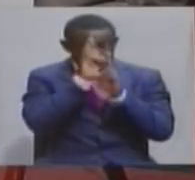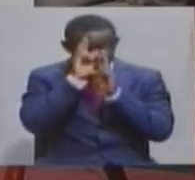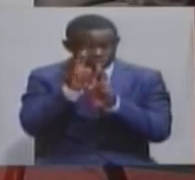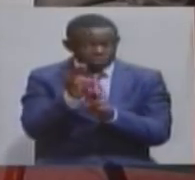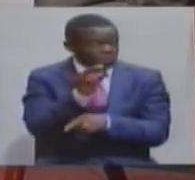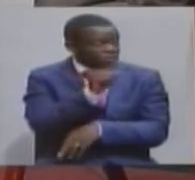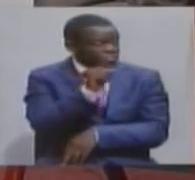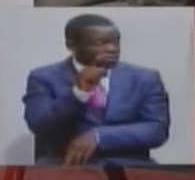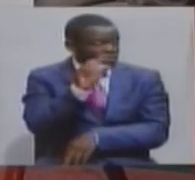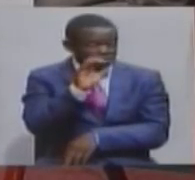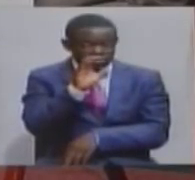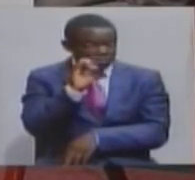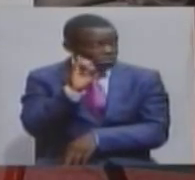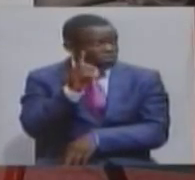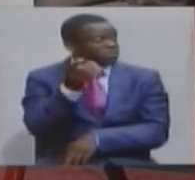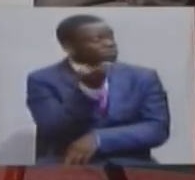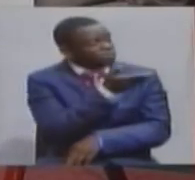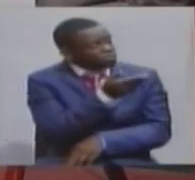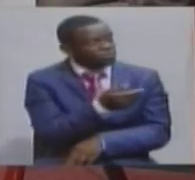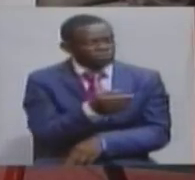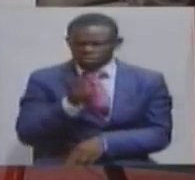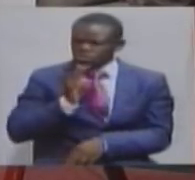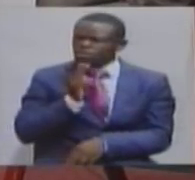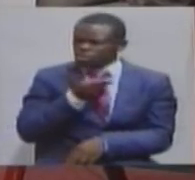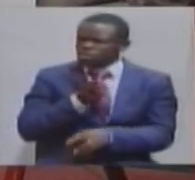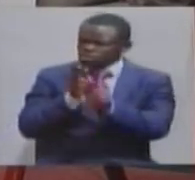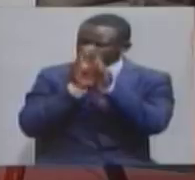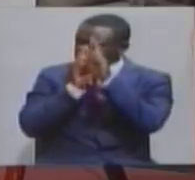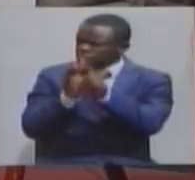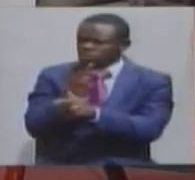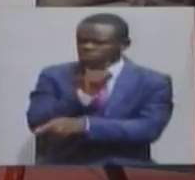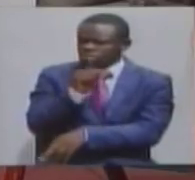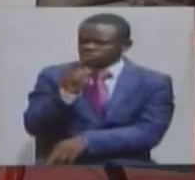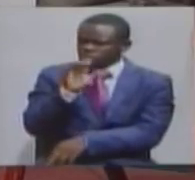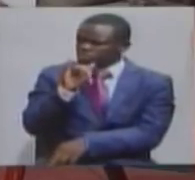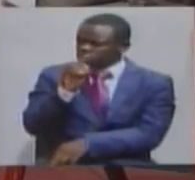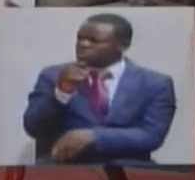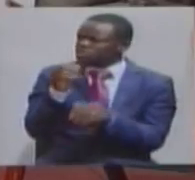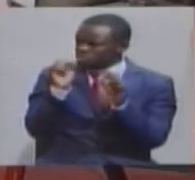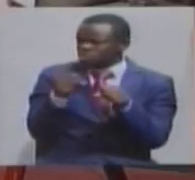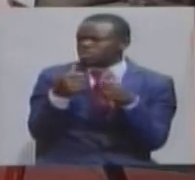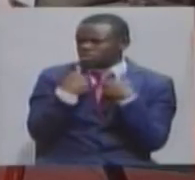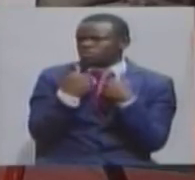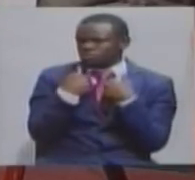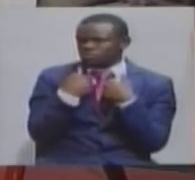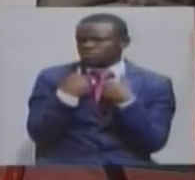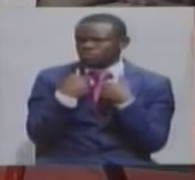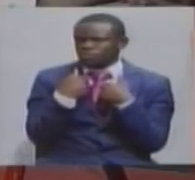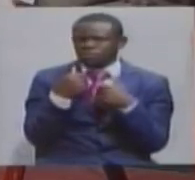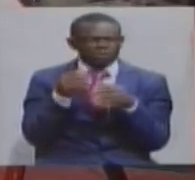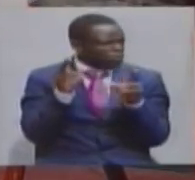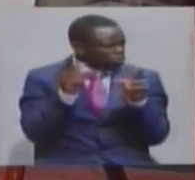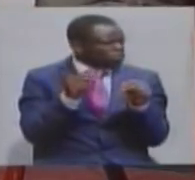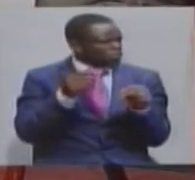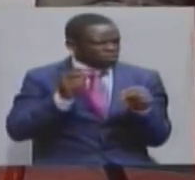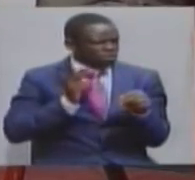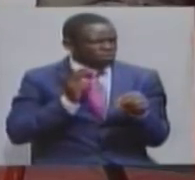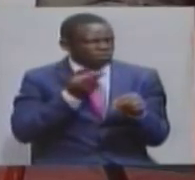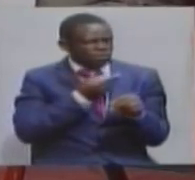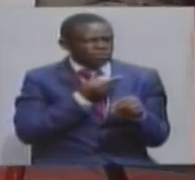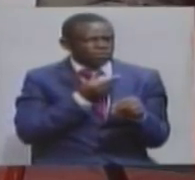you please process the political parties bill? Well, you can single out that, but everybody knows that